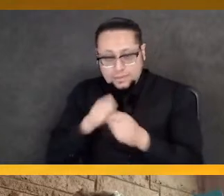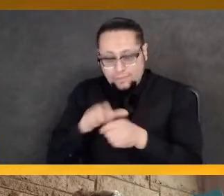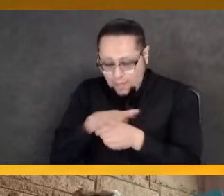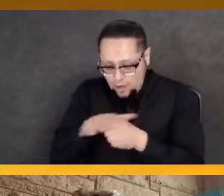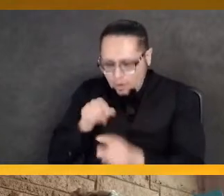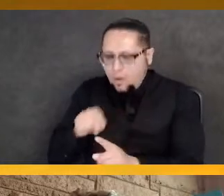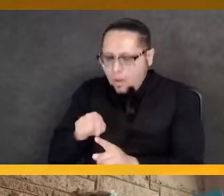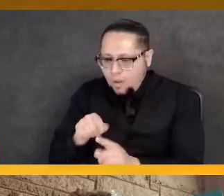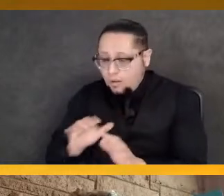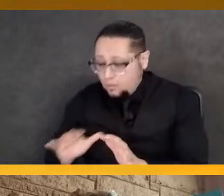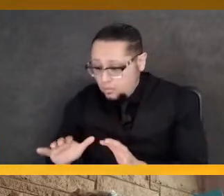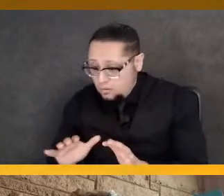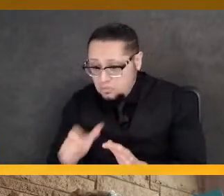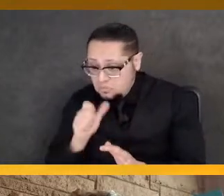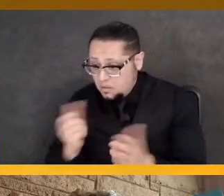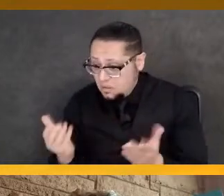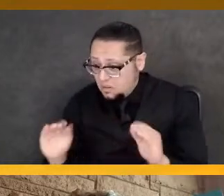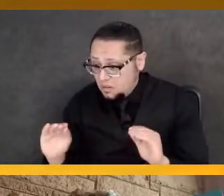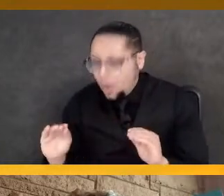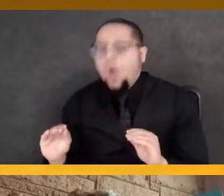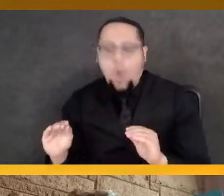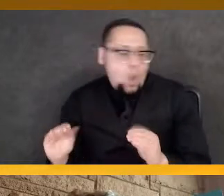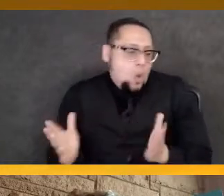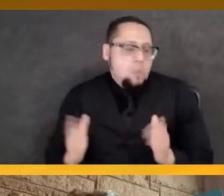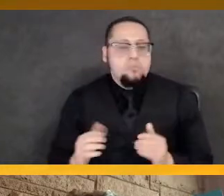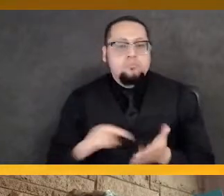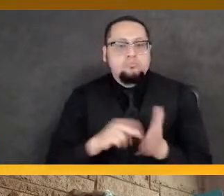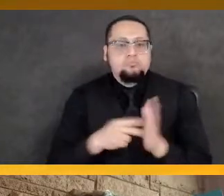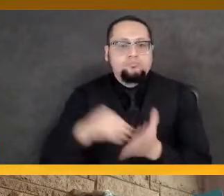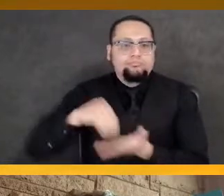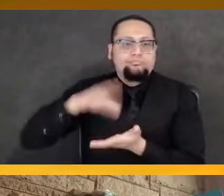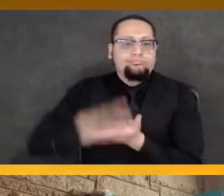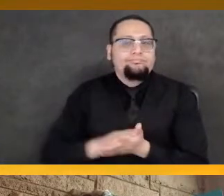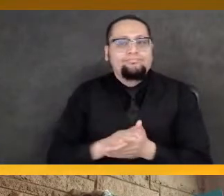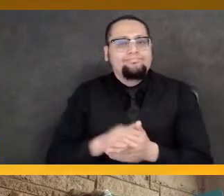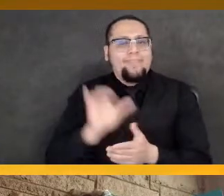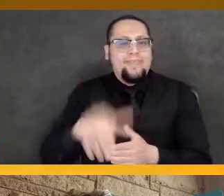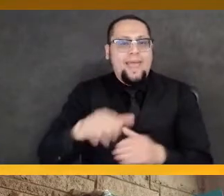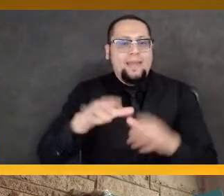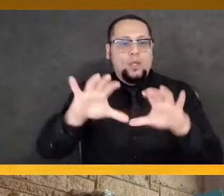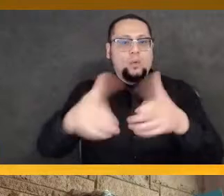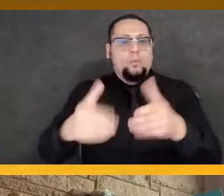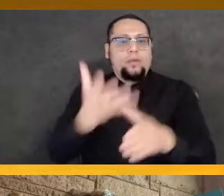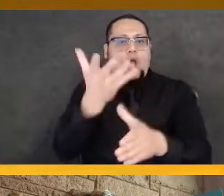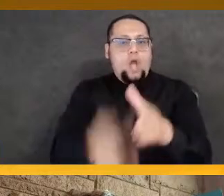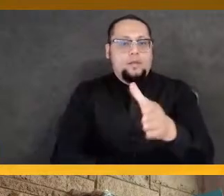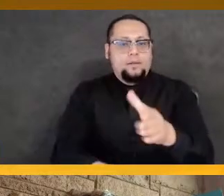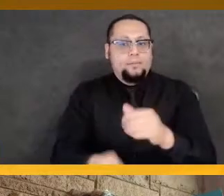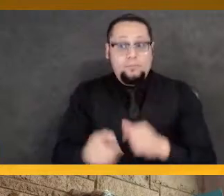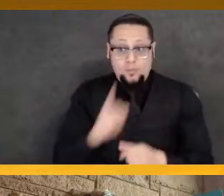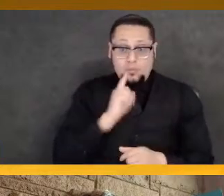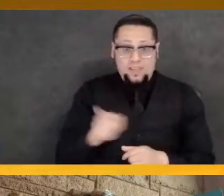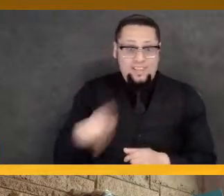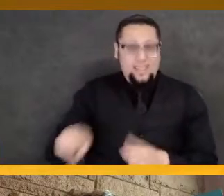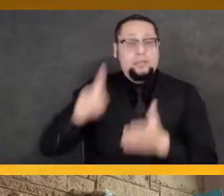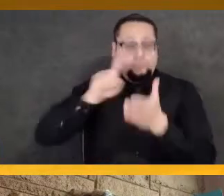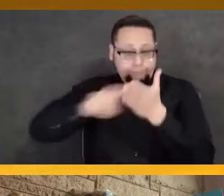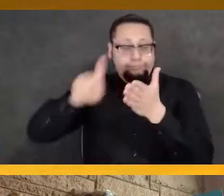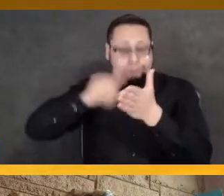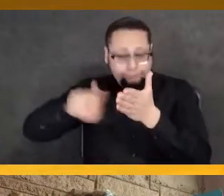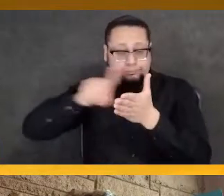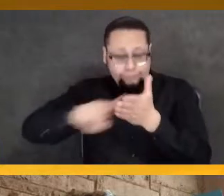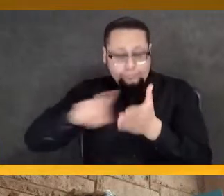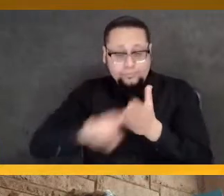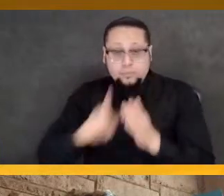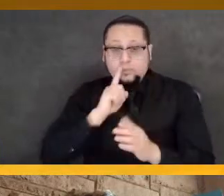from previous records, but they don't really look into the community. They don't really think about talking to the actual people who were